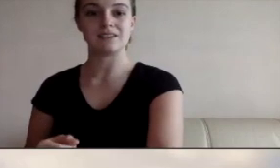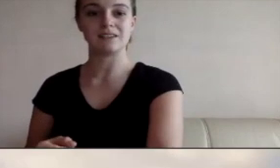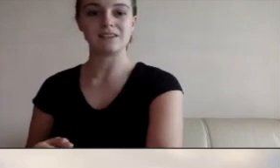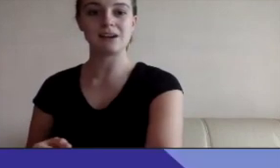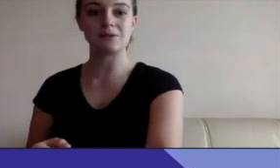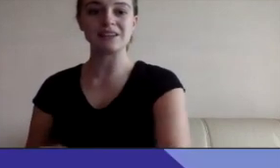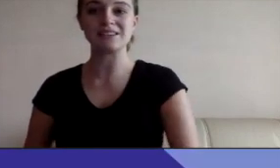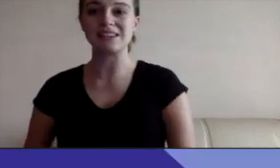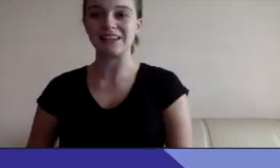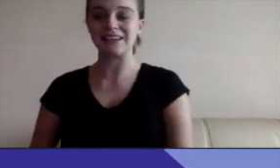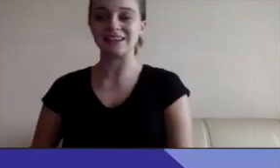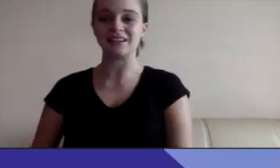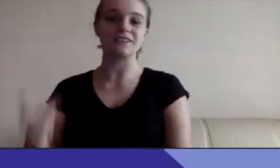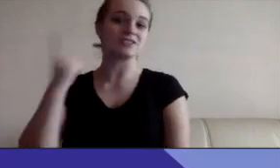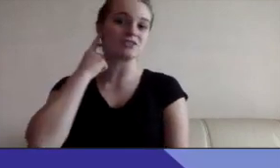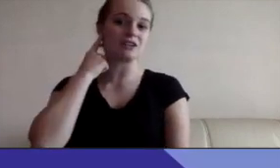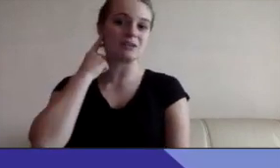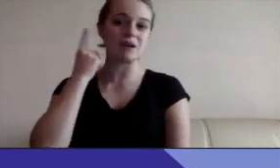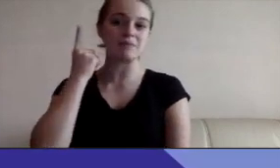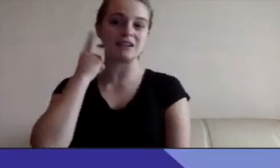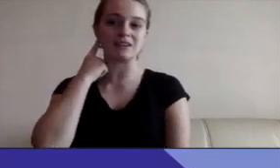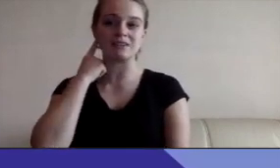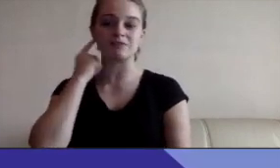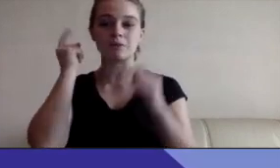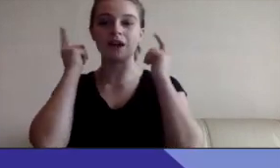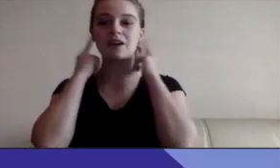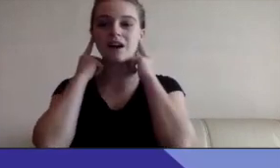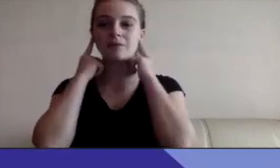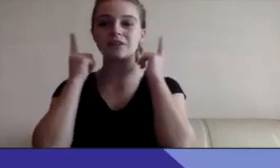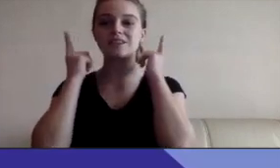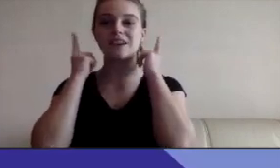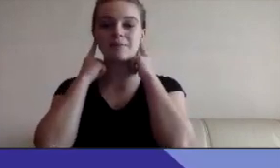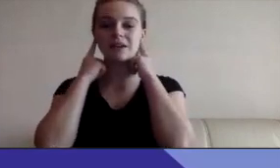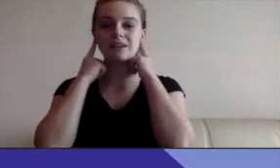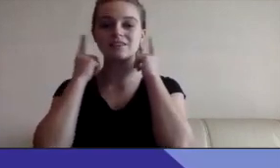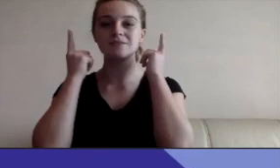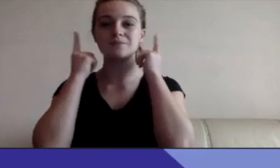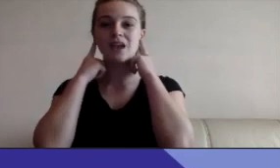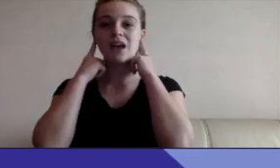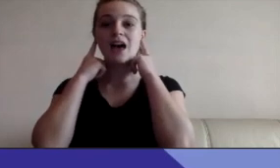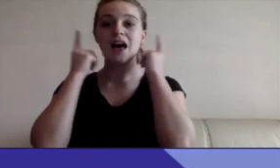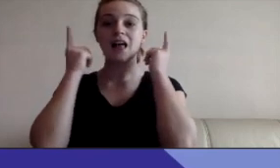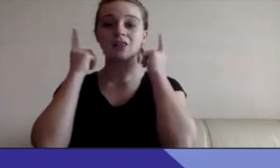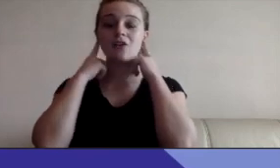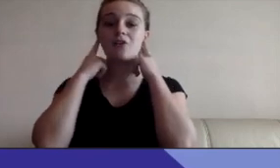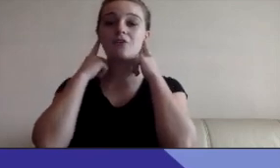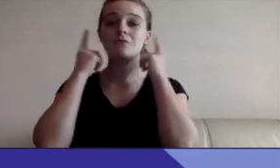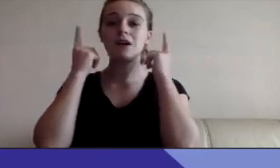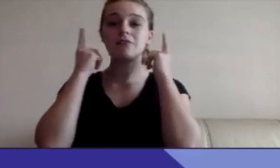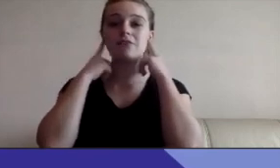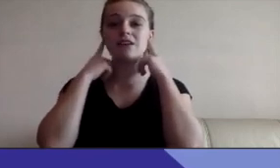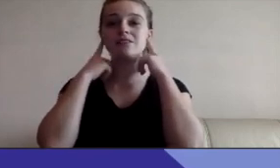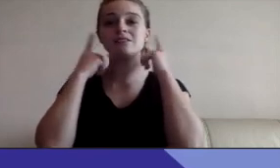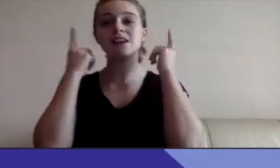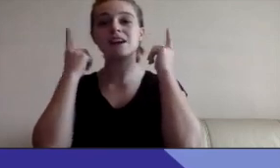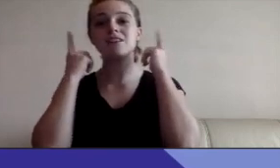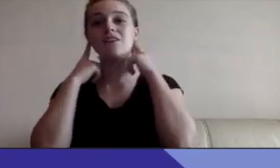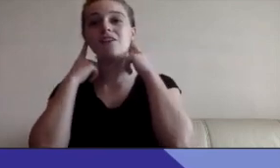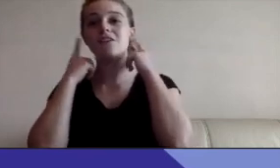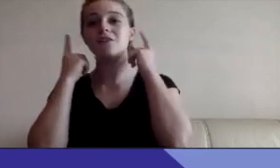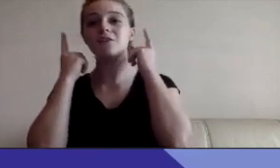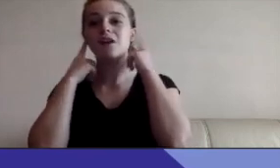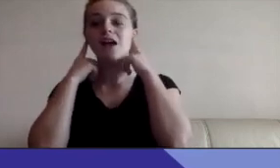And now we can sing it in English. So keep that beat in a different way. I'm going to tap my ears. Hello my friends,